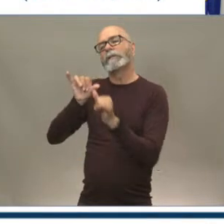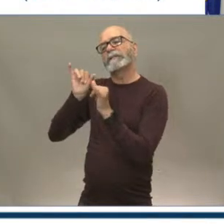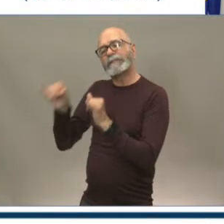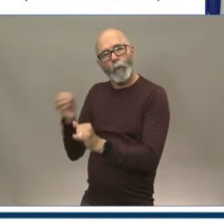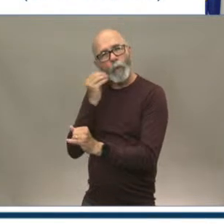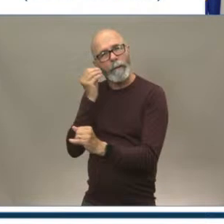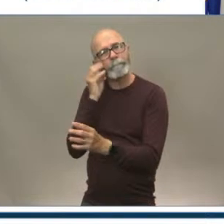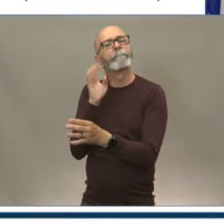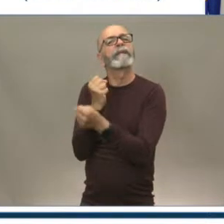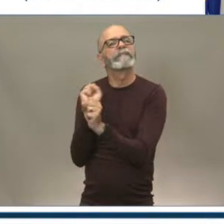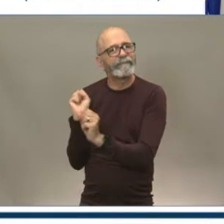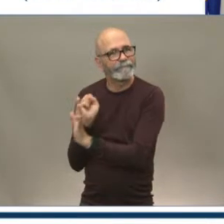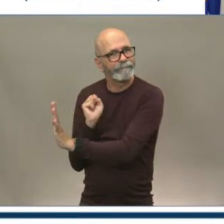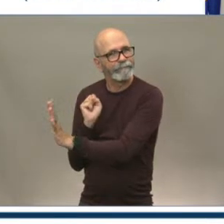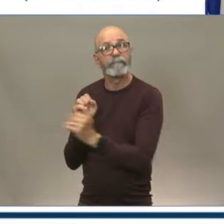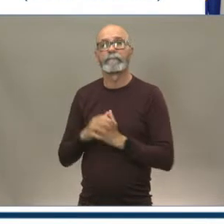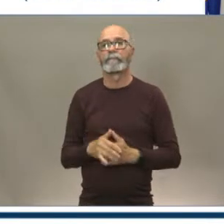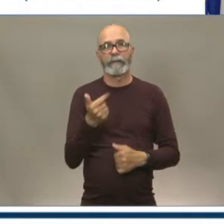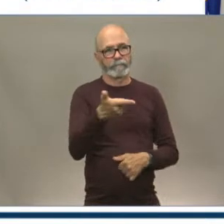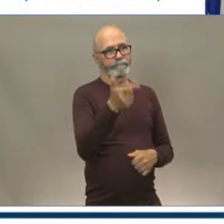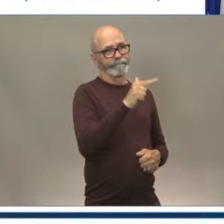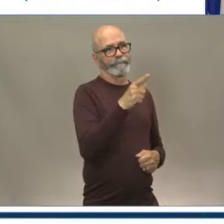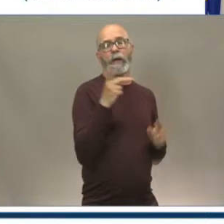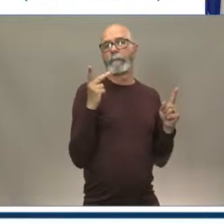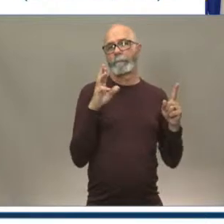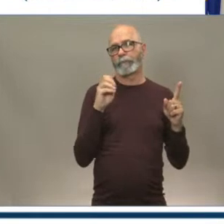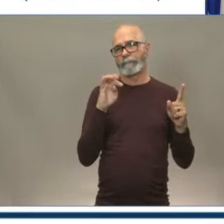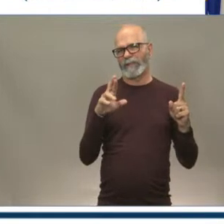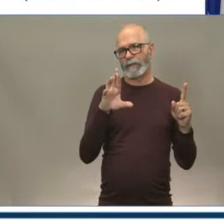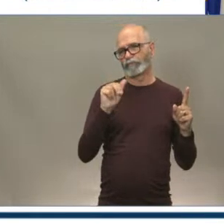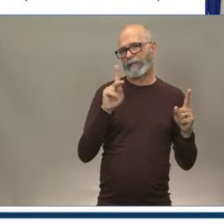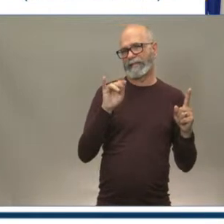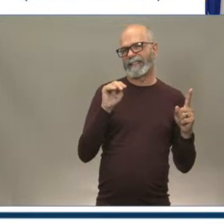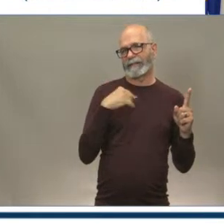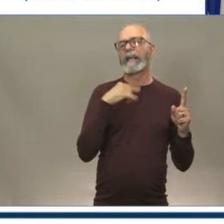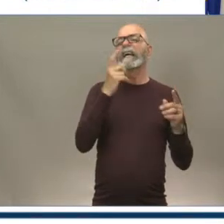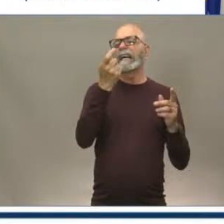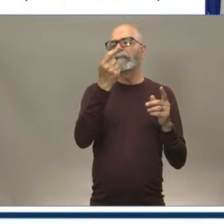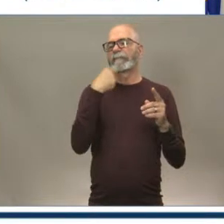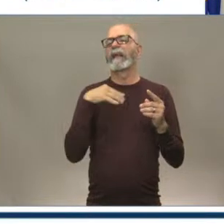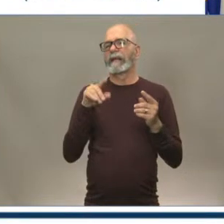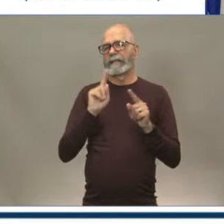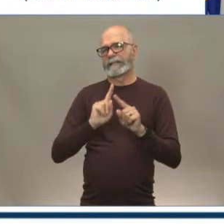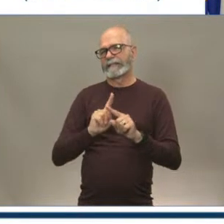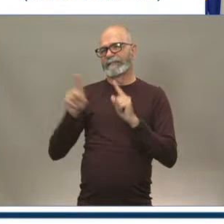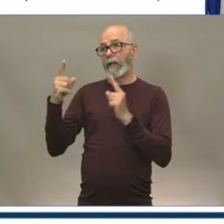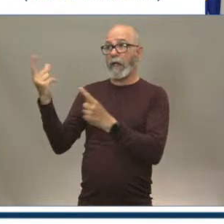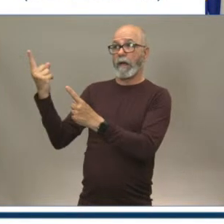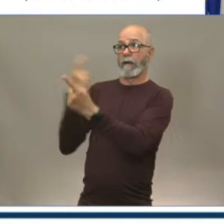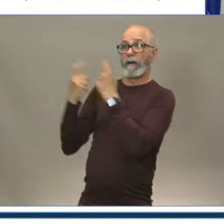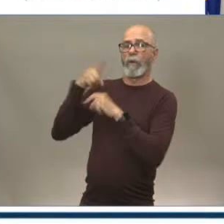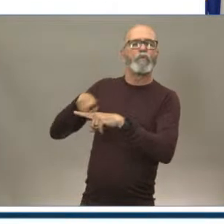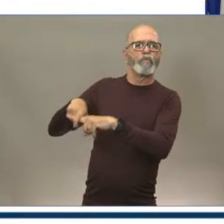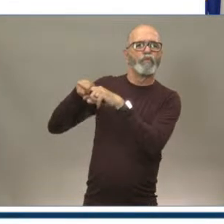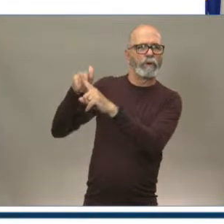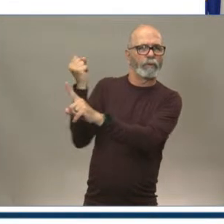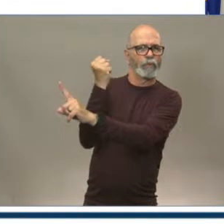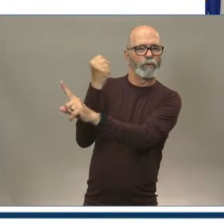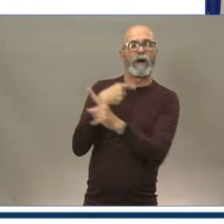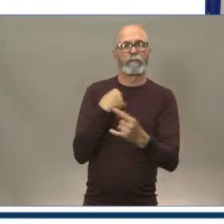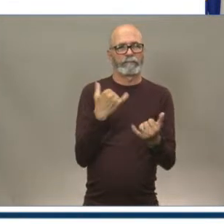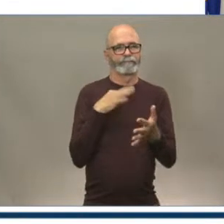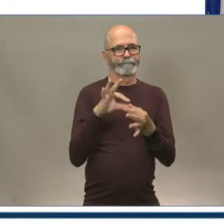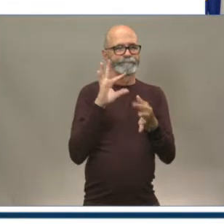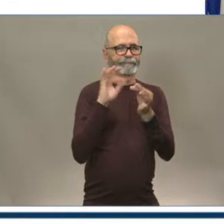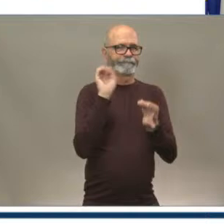So today we're going to do something just a little different. Before we take your questions, Dr. Strang and I thought it would be helpful to